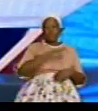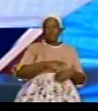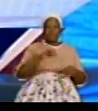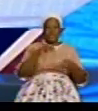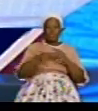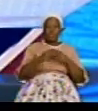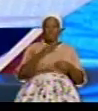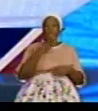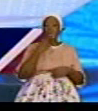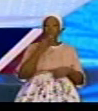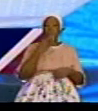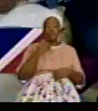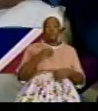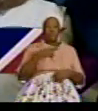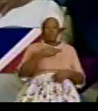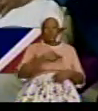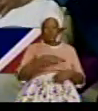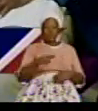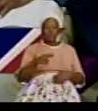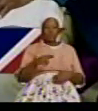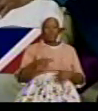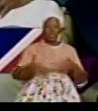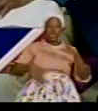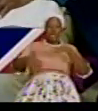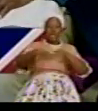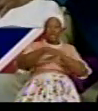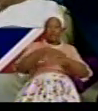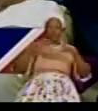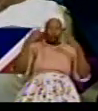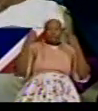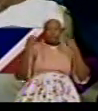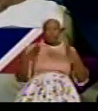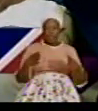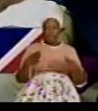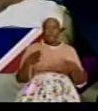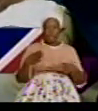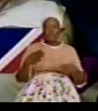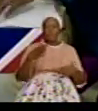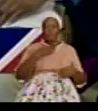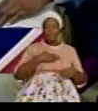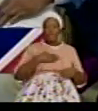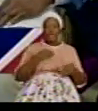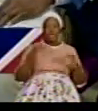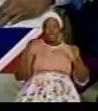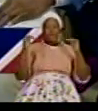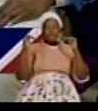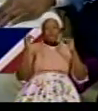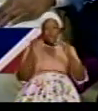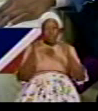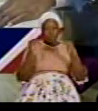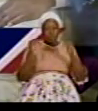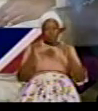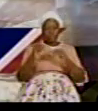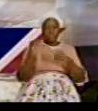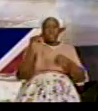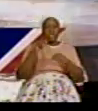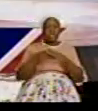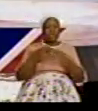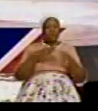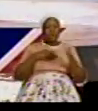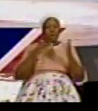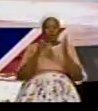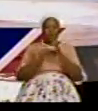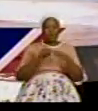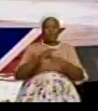Jews' religion above many my equals in mine own